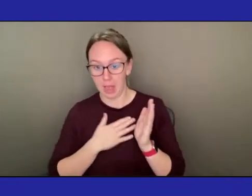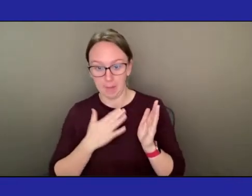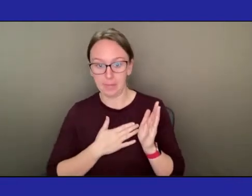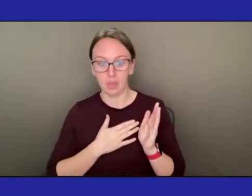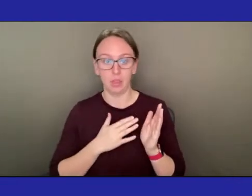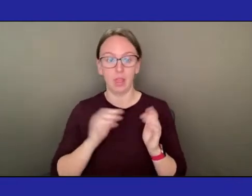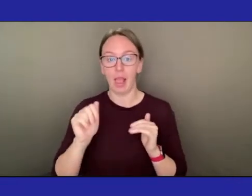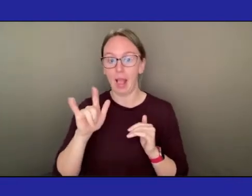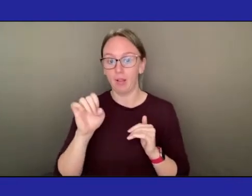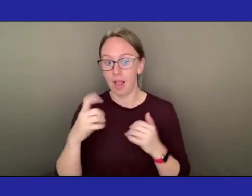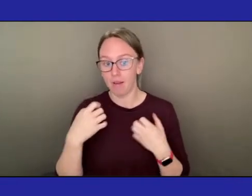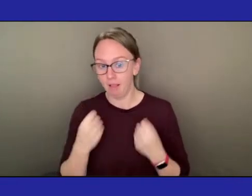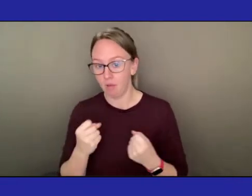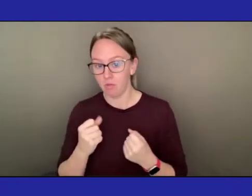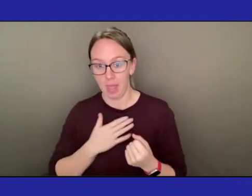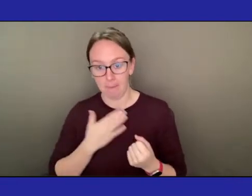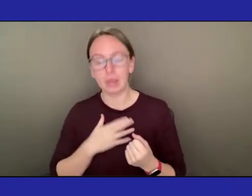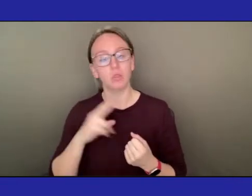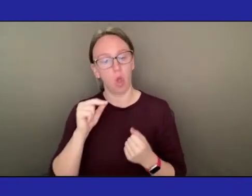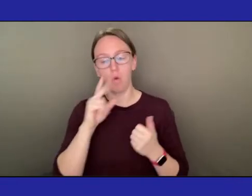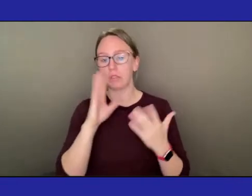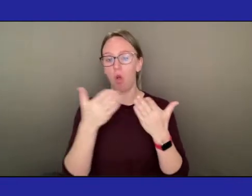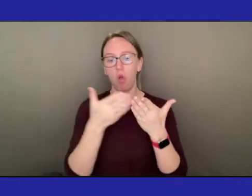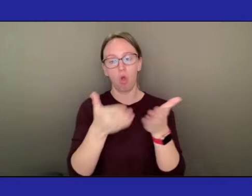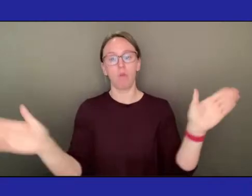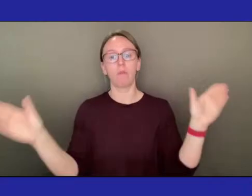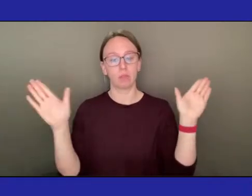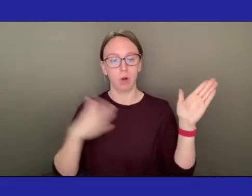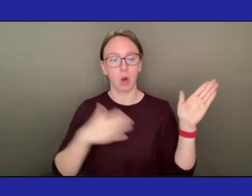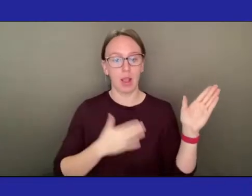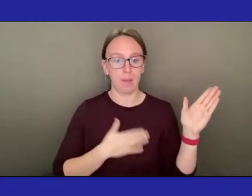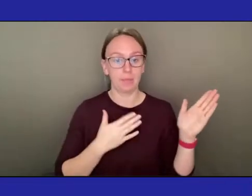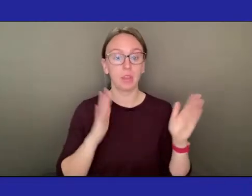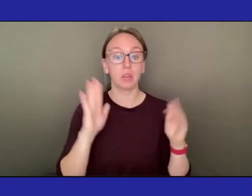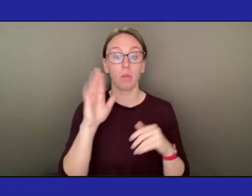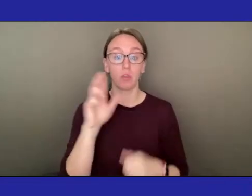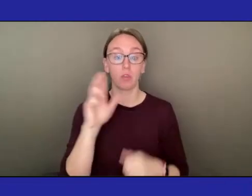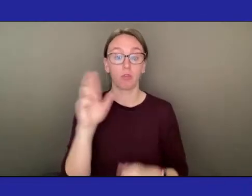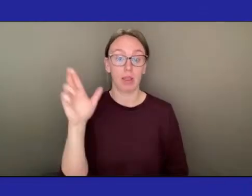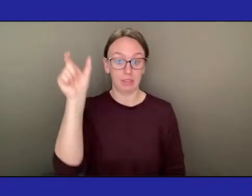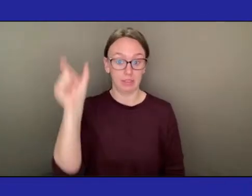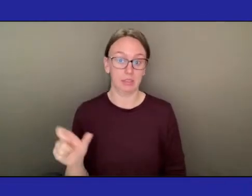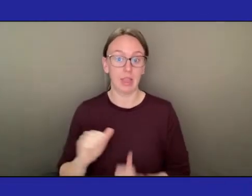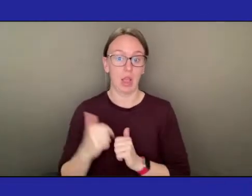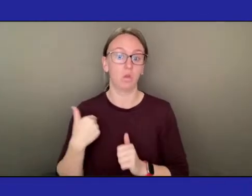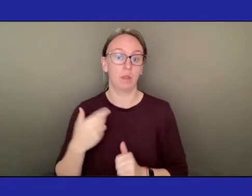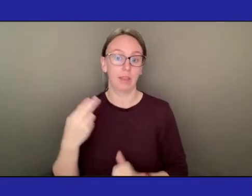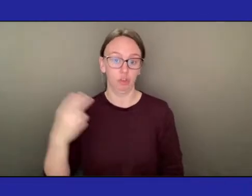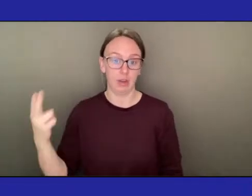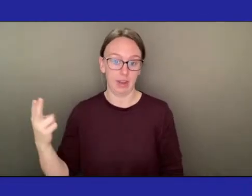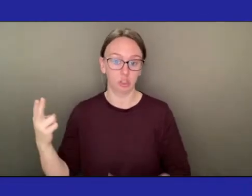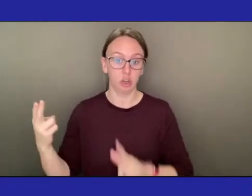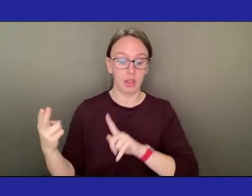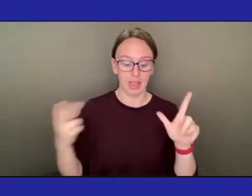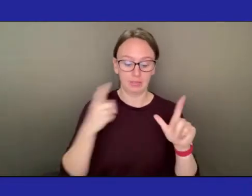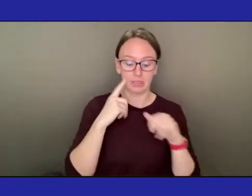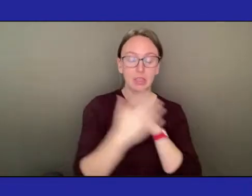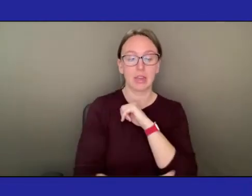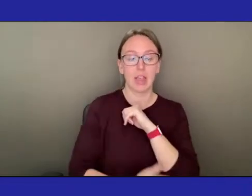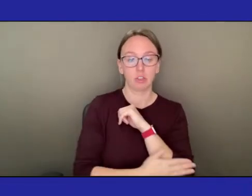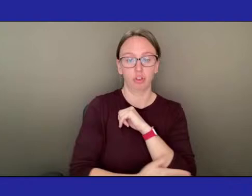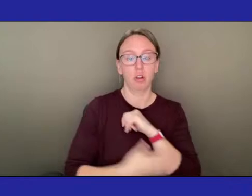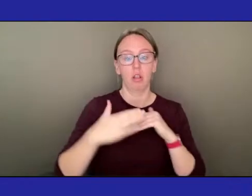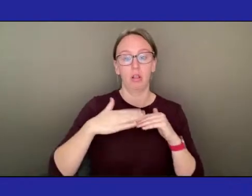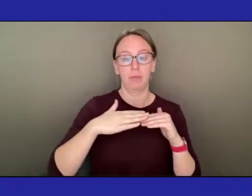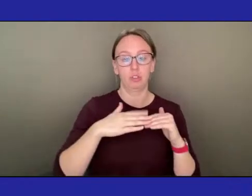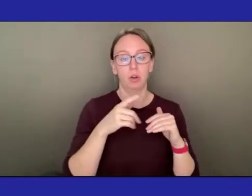the board. The right side of the screen here is all how we did at H&H, and the left side is the national benchmark. So across all